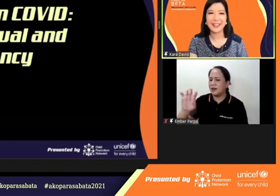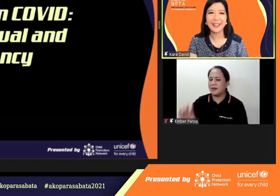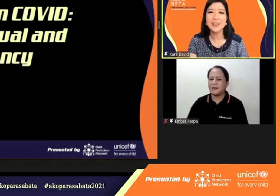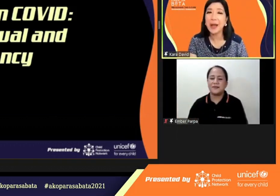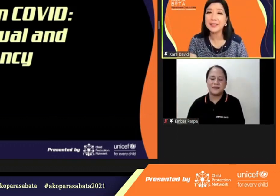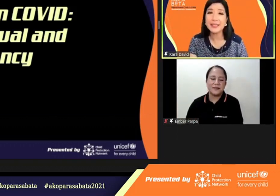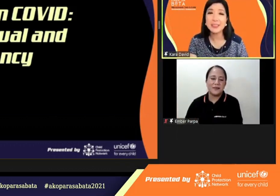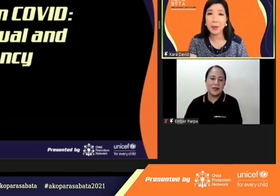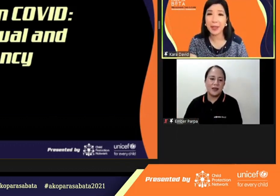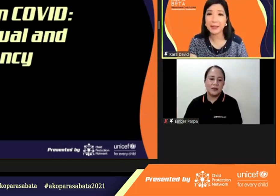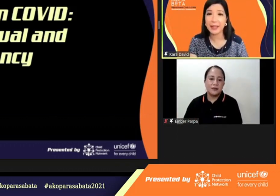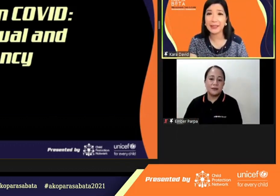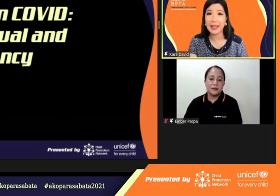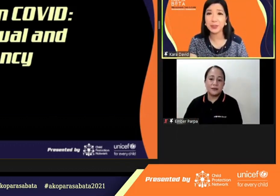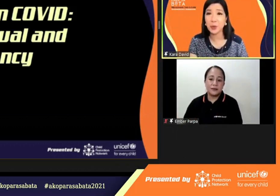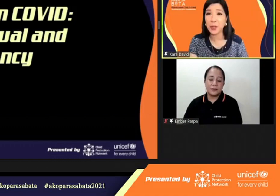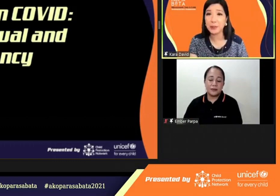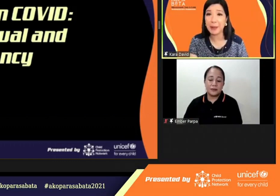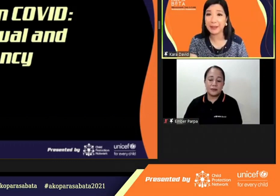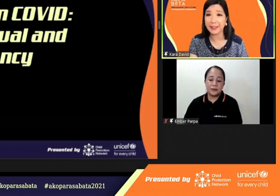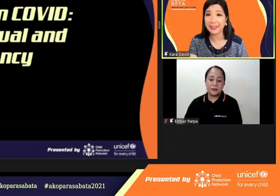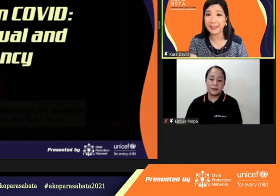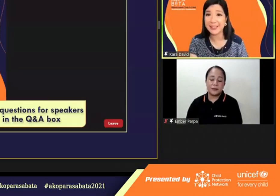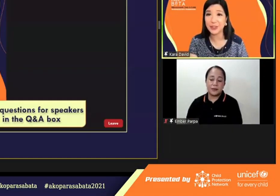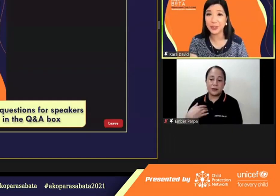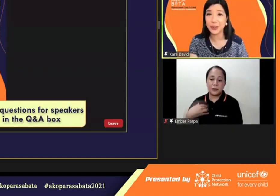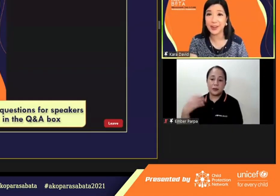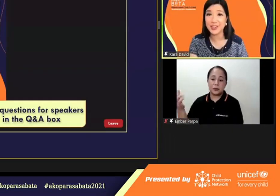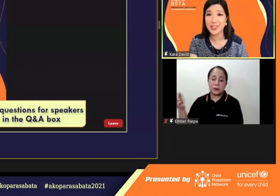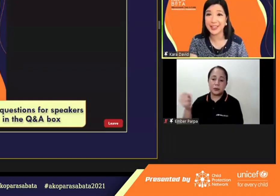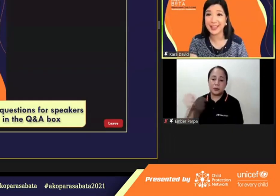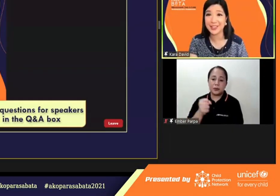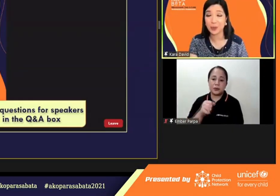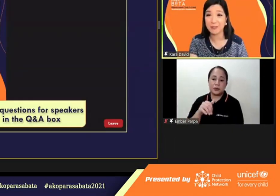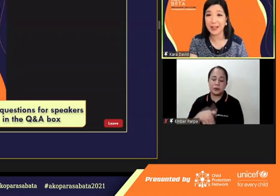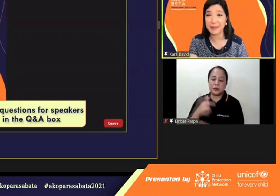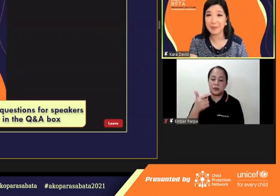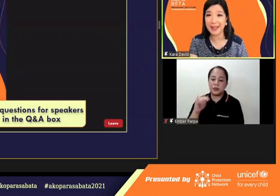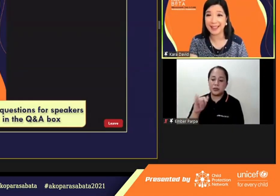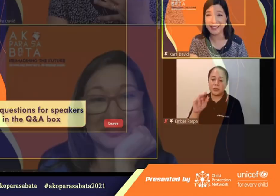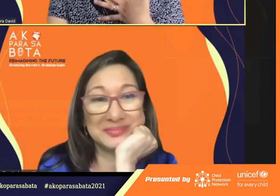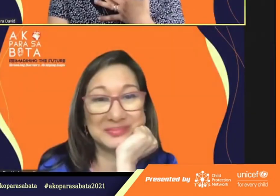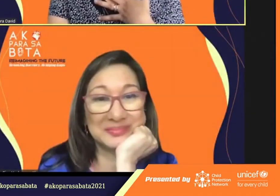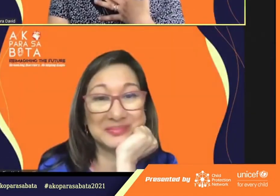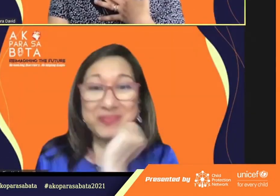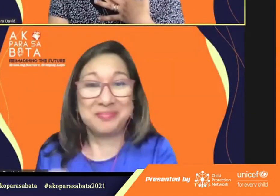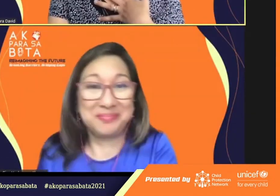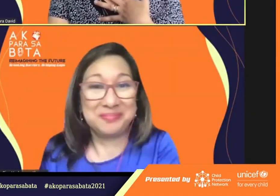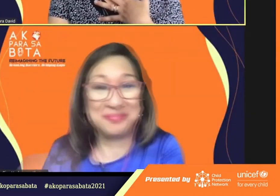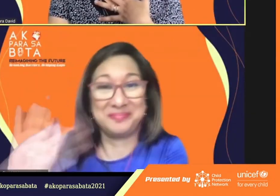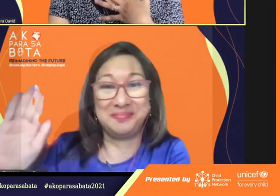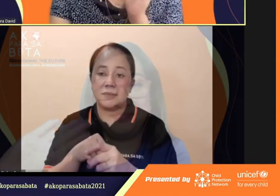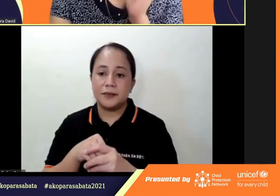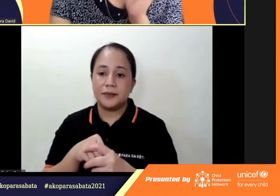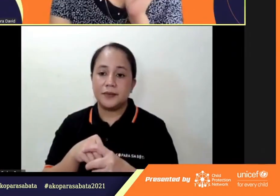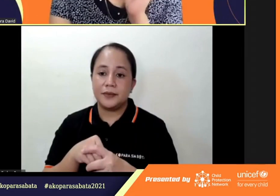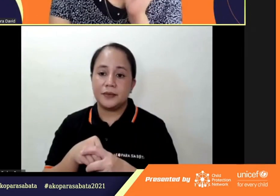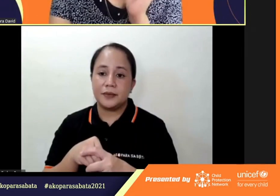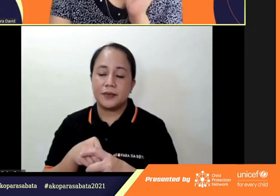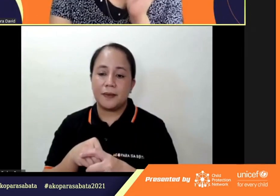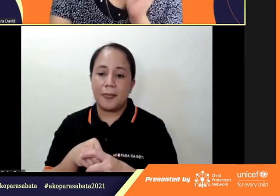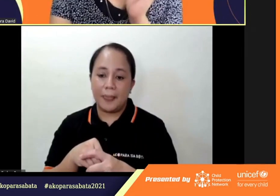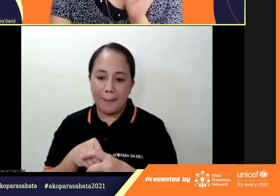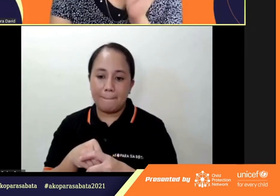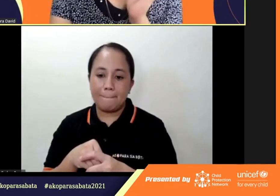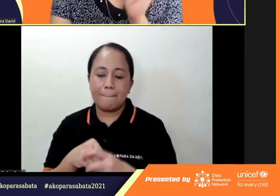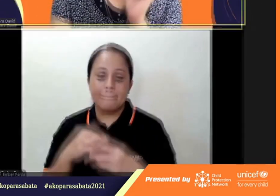Right. Yeah. So at this point, I'd like to call back in si Doktora Gina Hechanova Alampay. Ayan, hi Doc Gina. So,